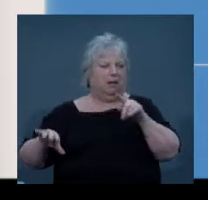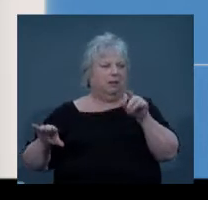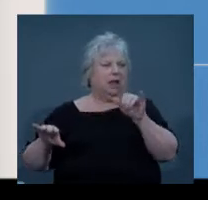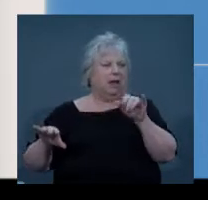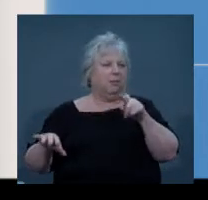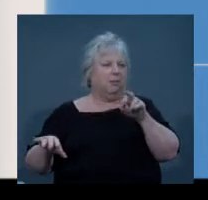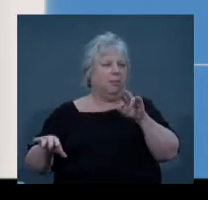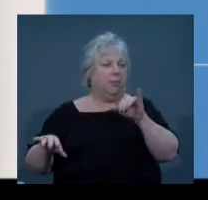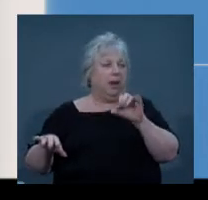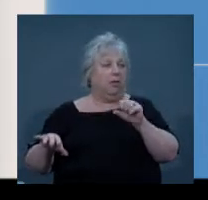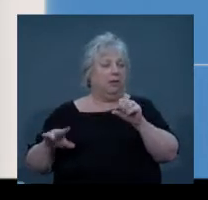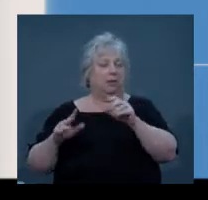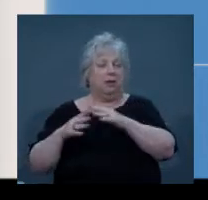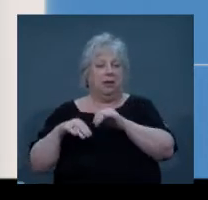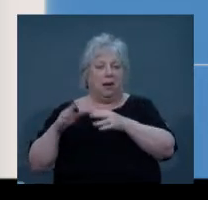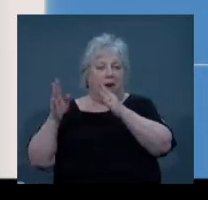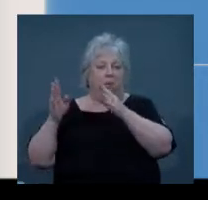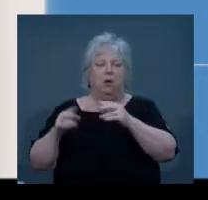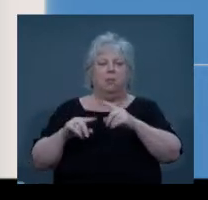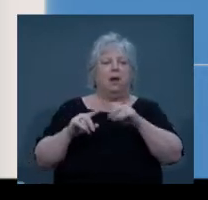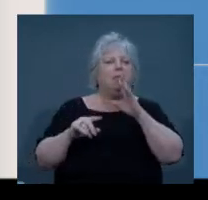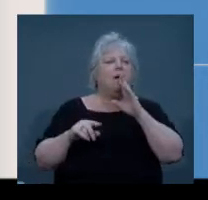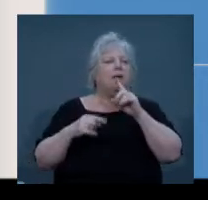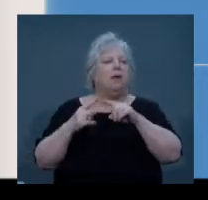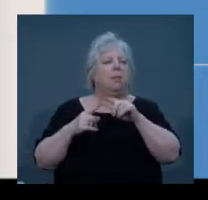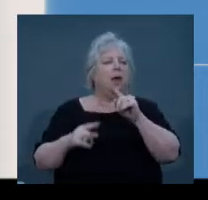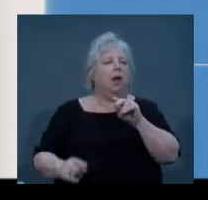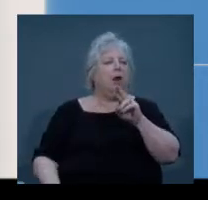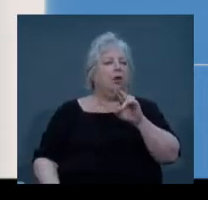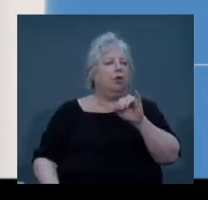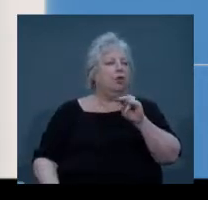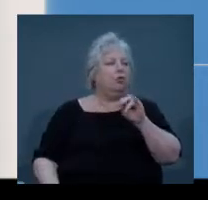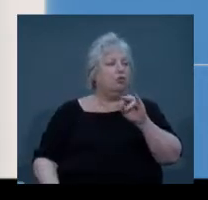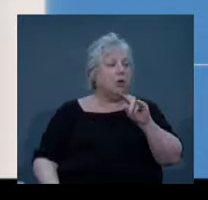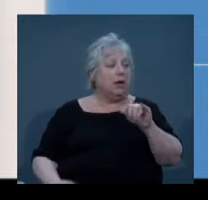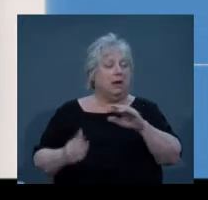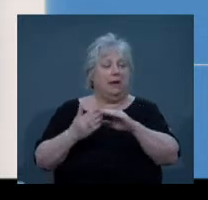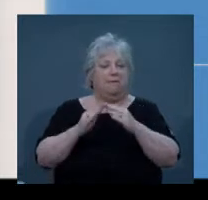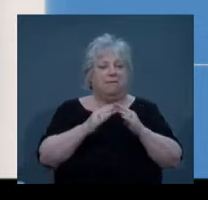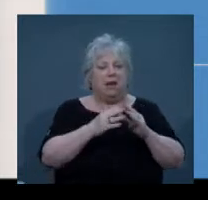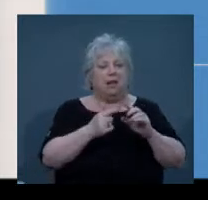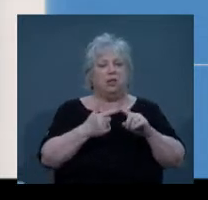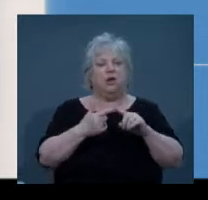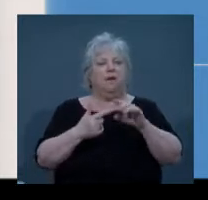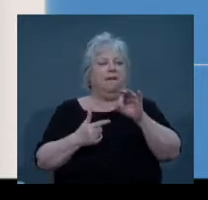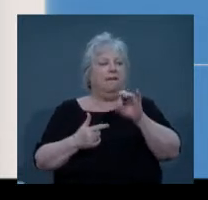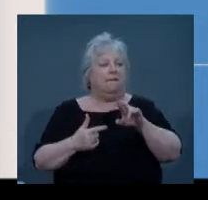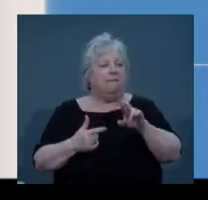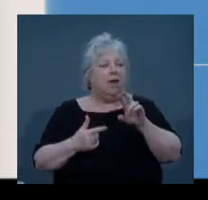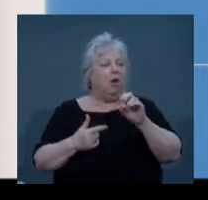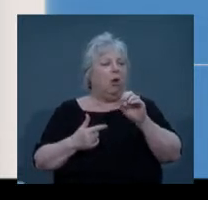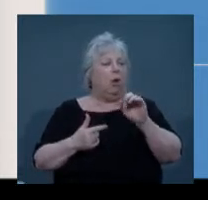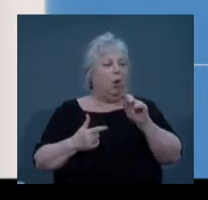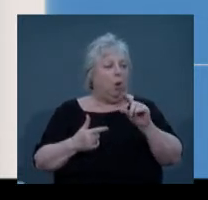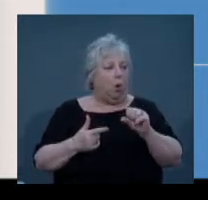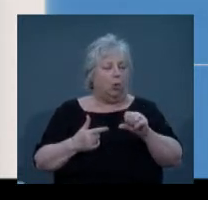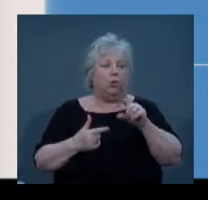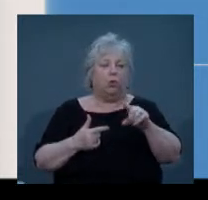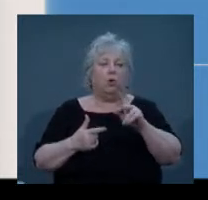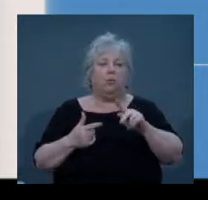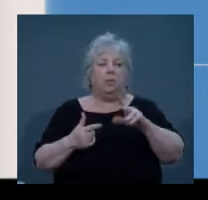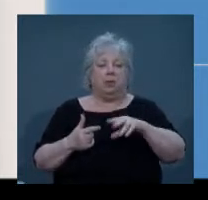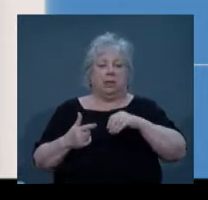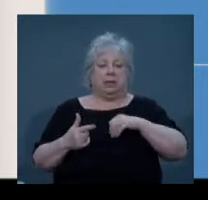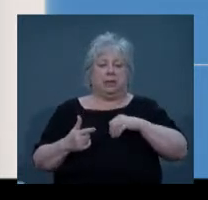Towers. I'm talking about Trinity Village. I'm talking about Fair Oaks. Those people take Section 8. Right.